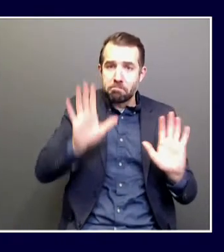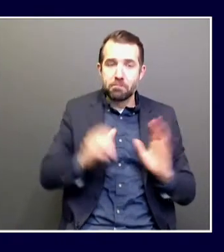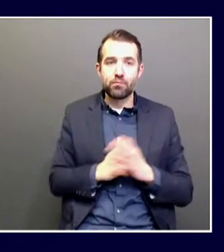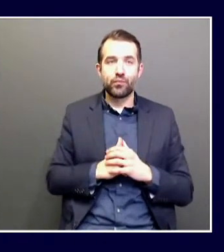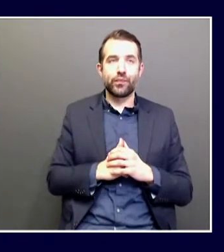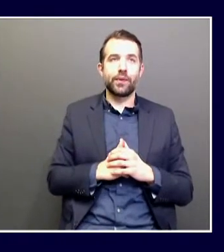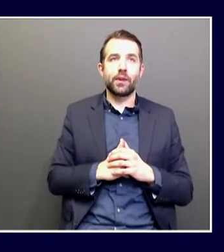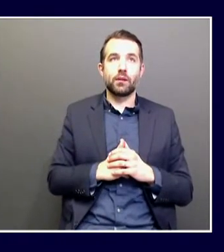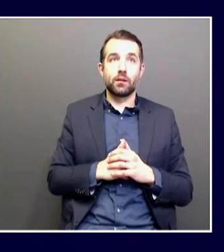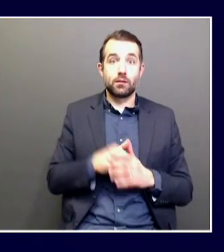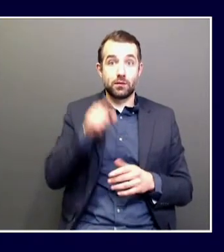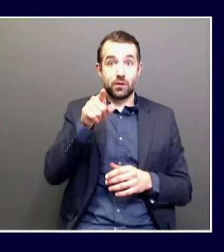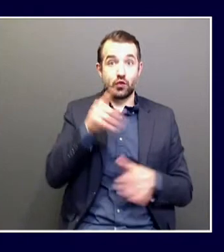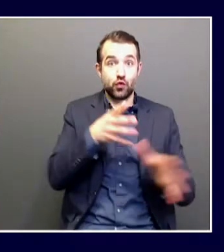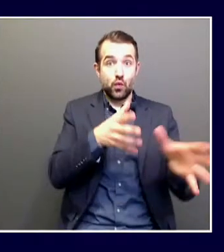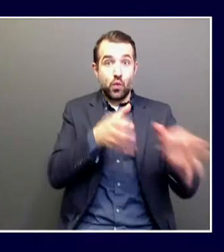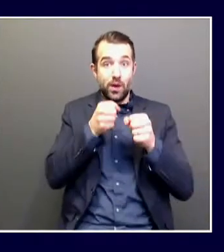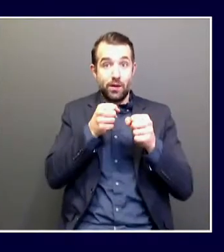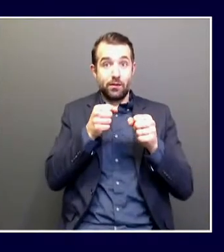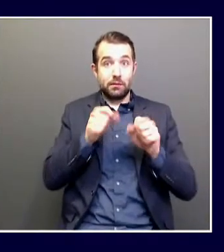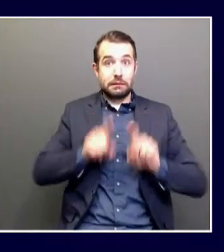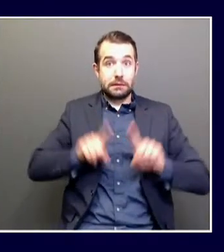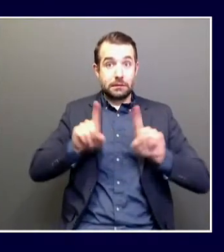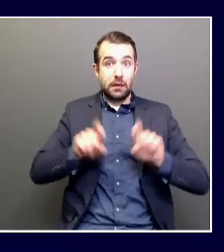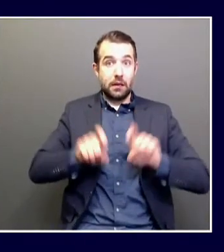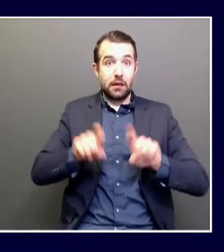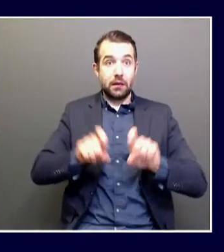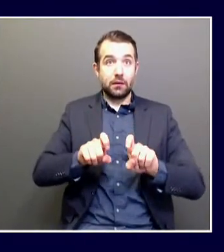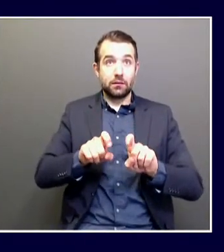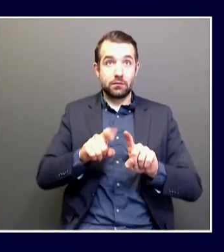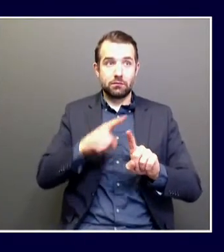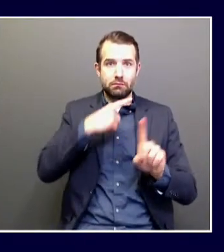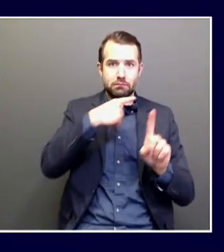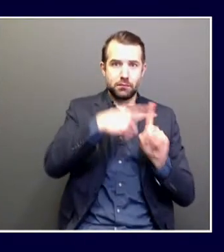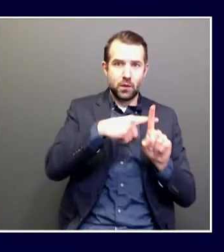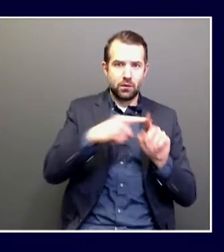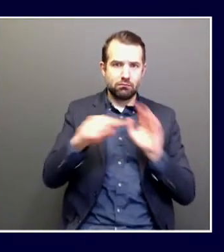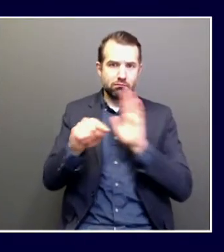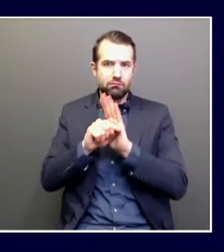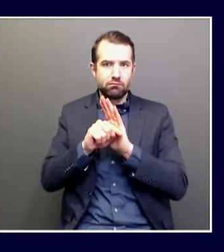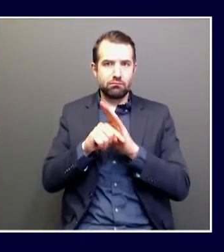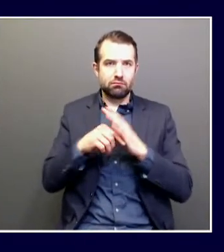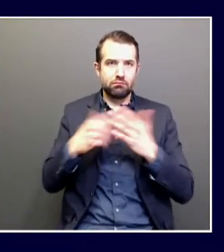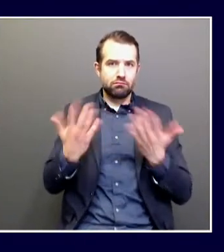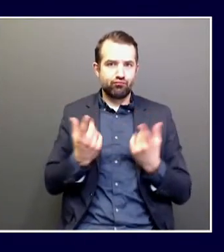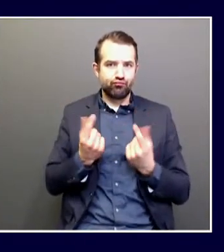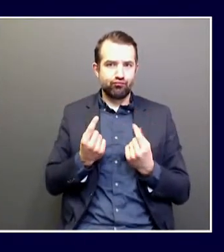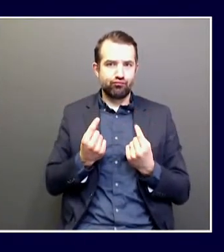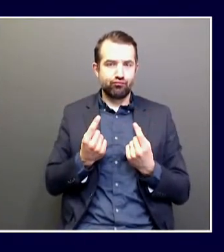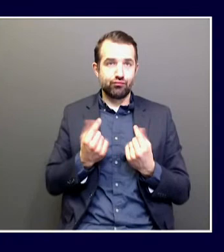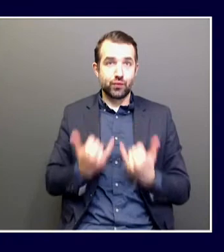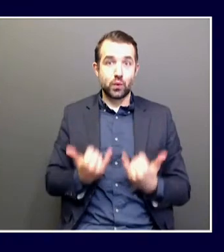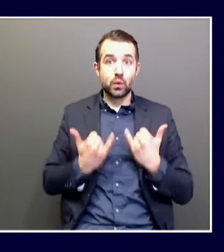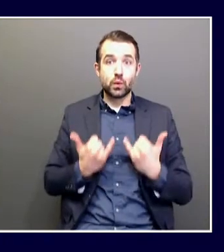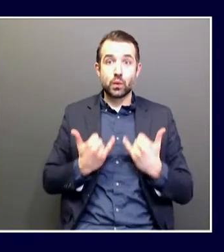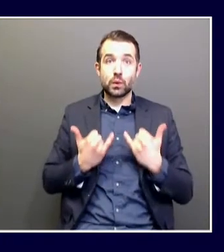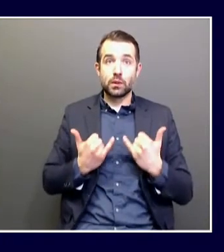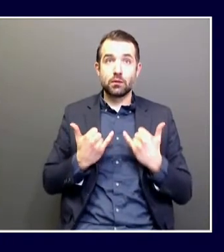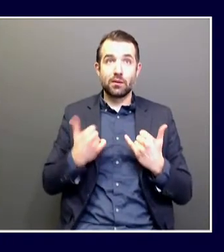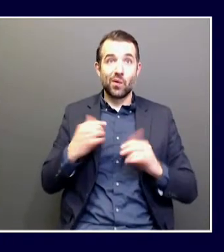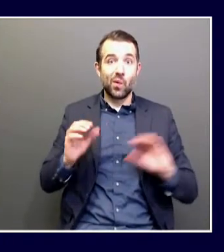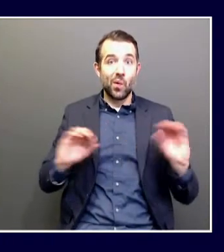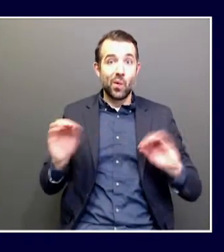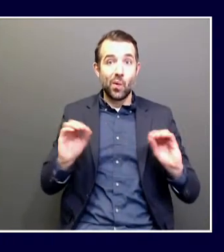it is positive or negative, I think adds further granularity. We don't have any plans right now to amplify those or